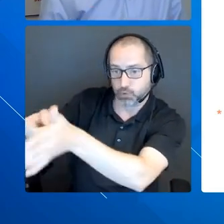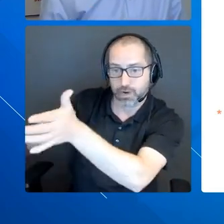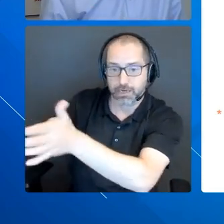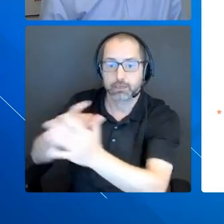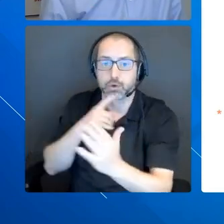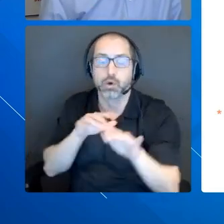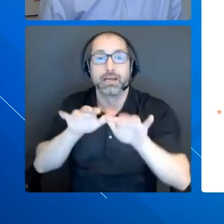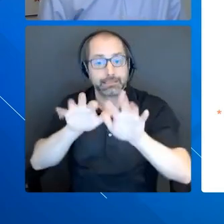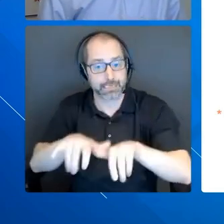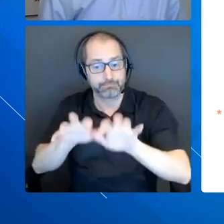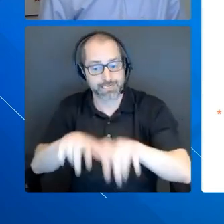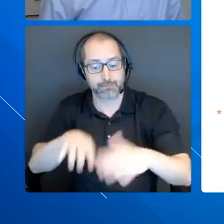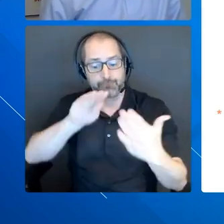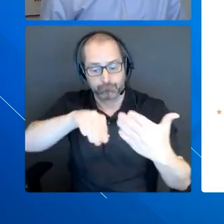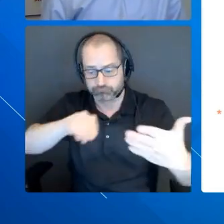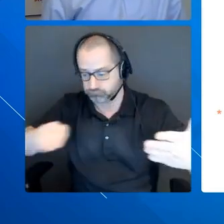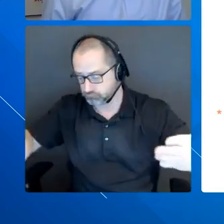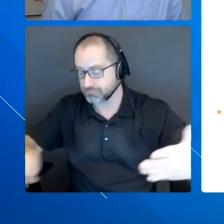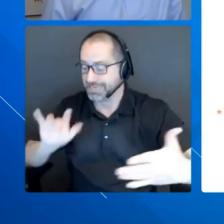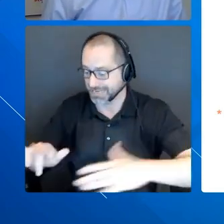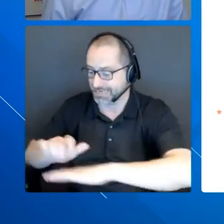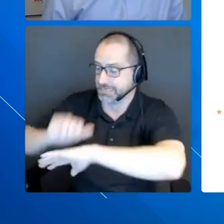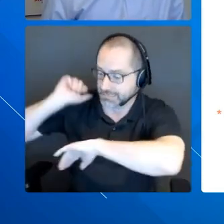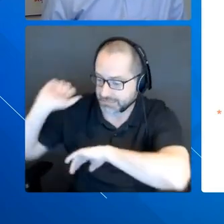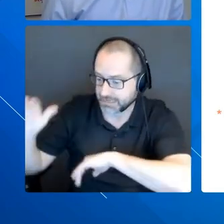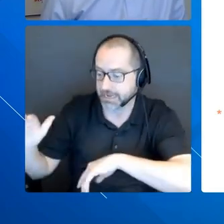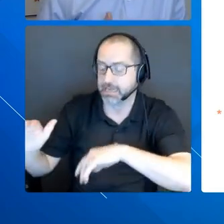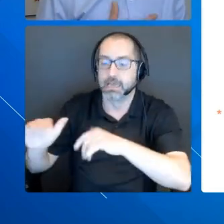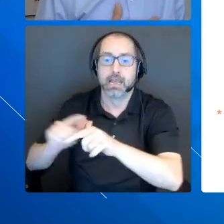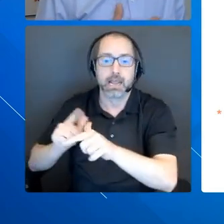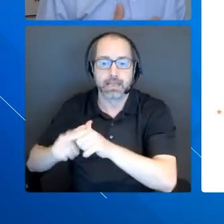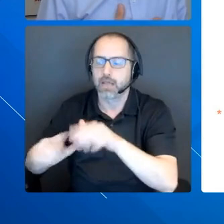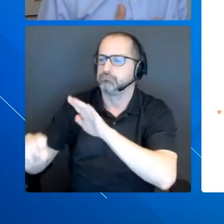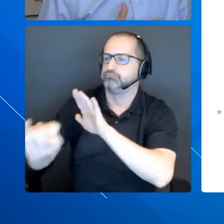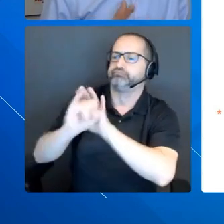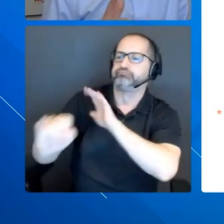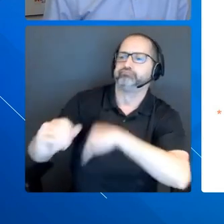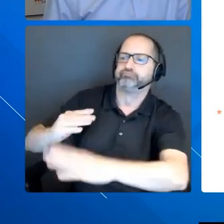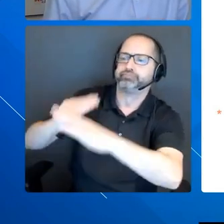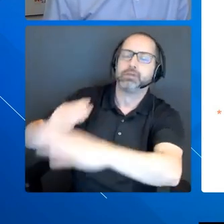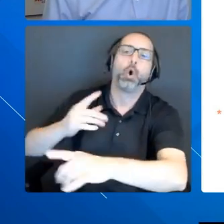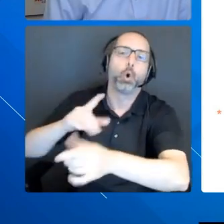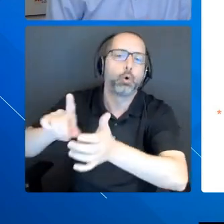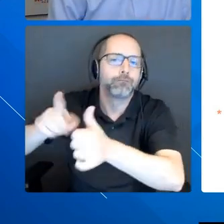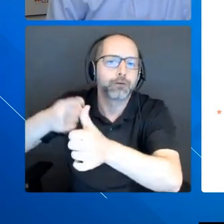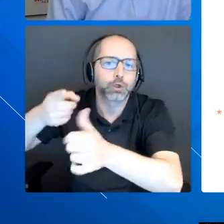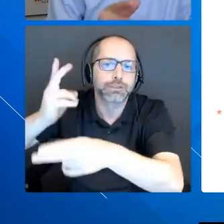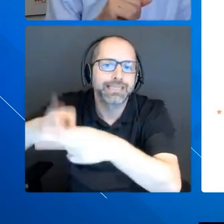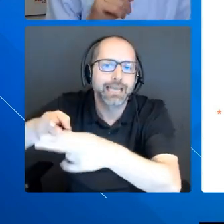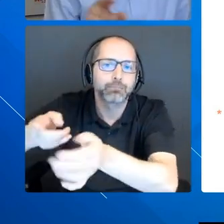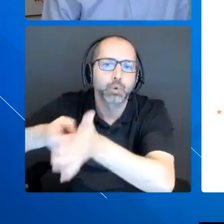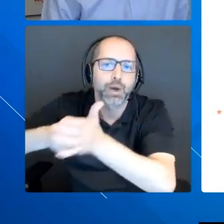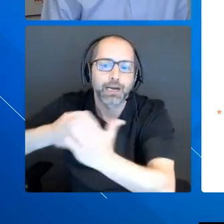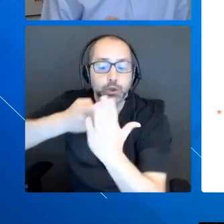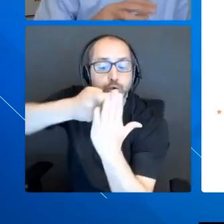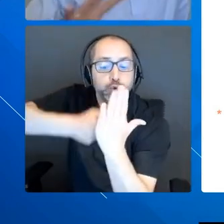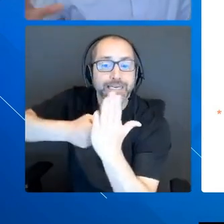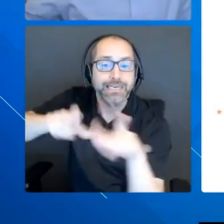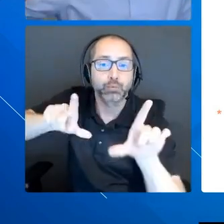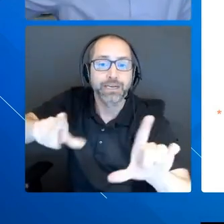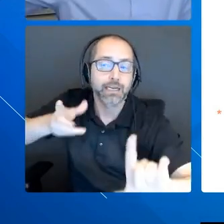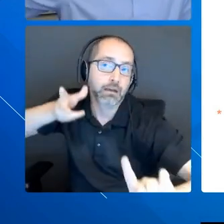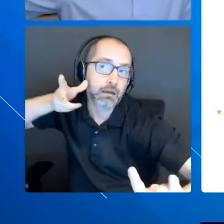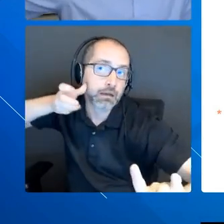page, I click the button, and I'm like, oh, wow, visually I can see first name is required. I know I screwed up. Plus, as a screen reader user, when they tab